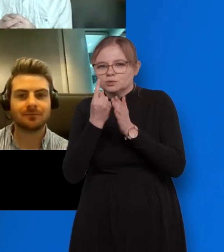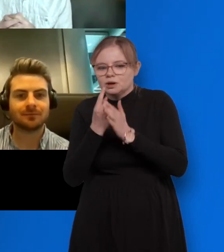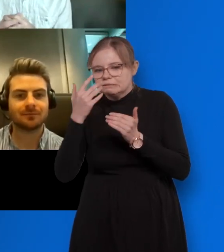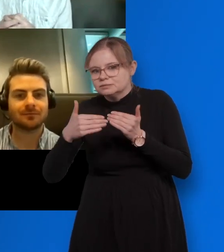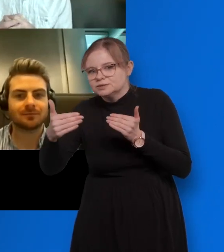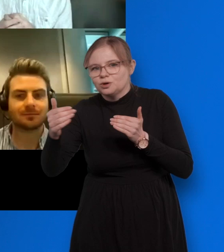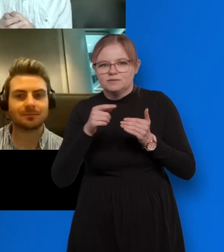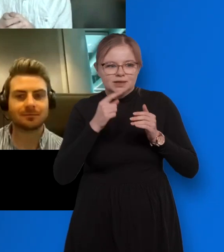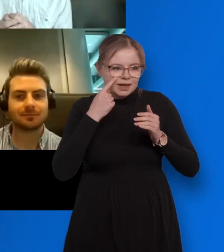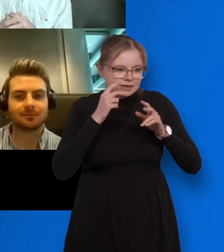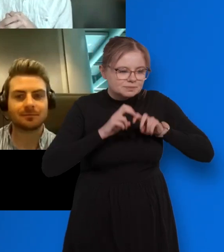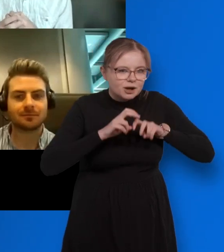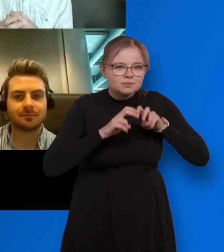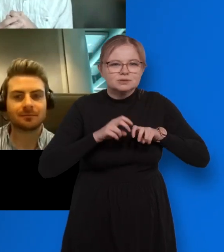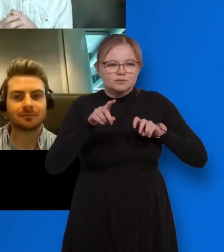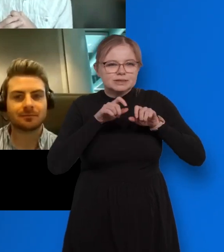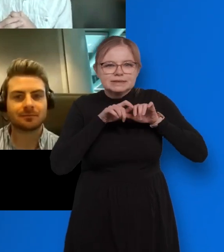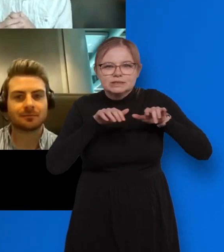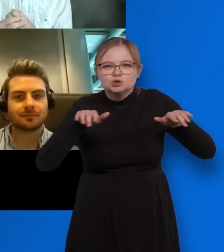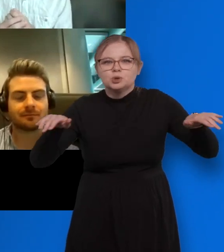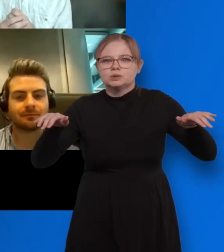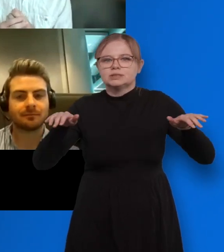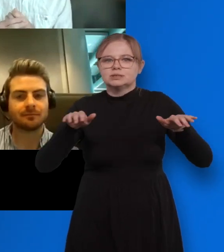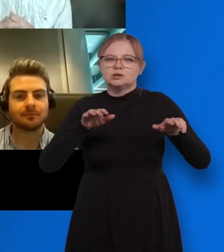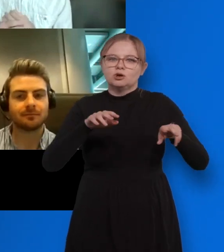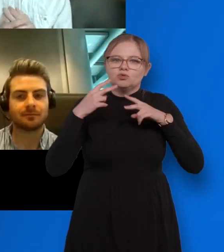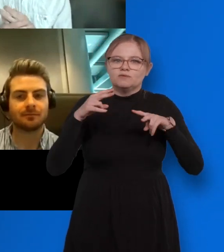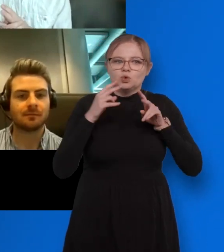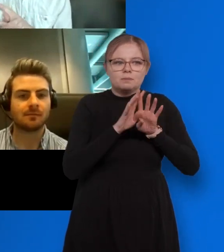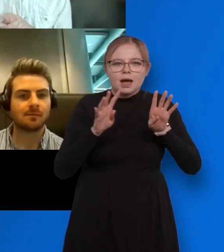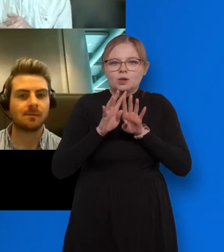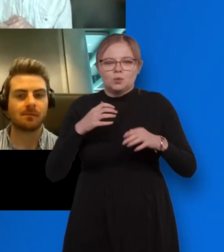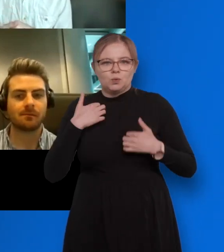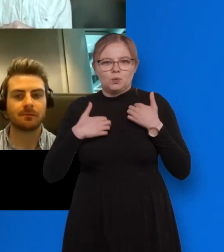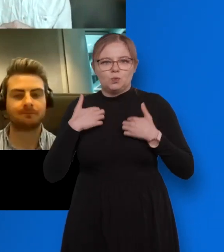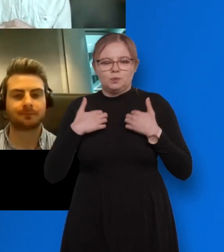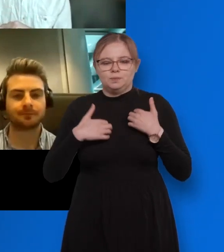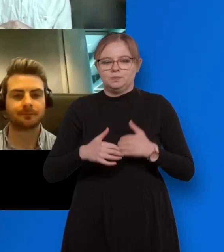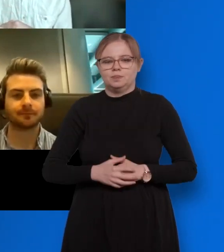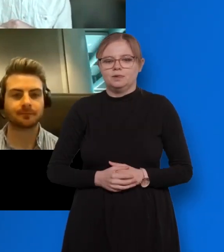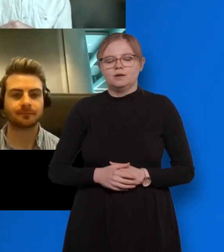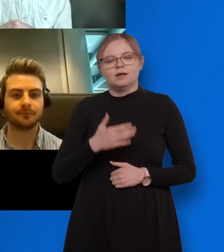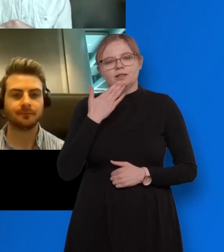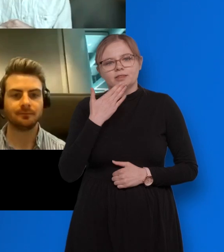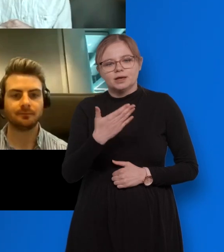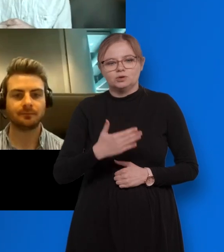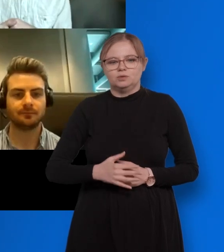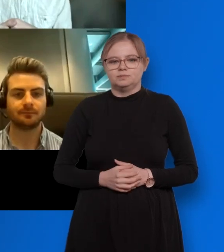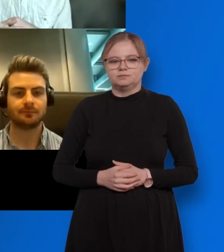outcome of the experiment that you just said about distributed review panels. So very, very